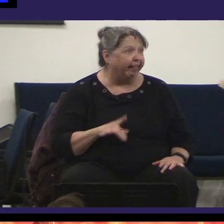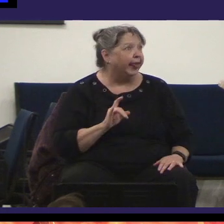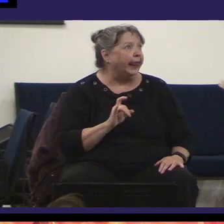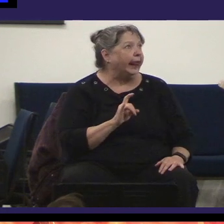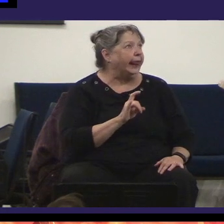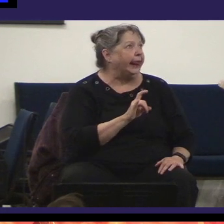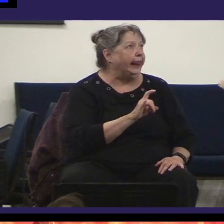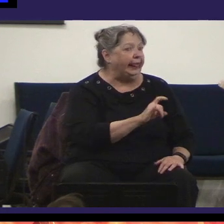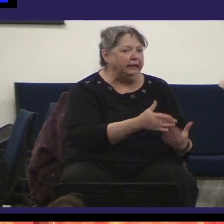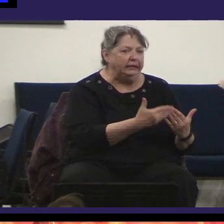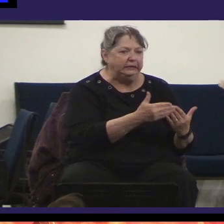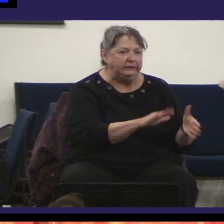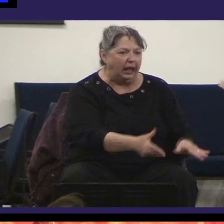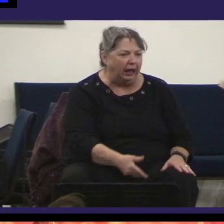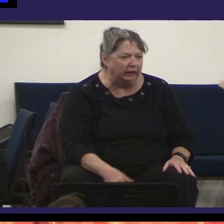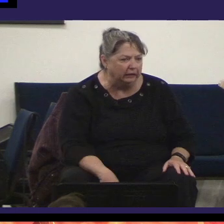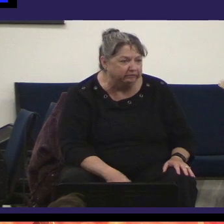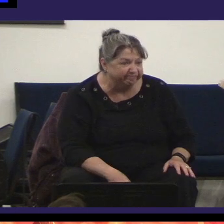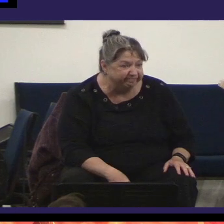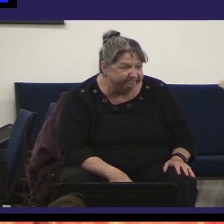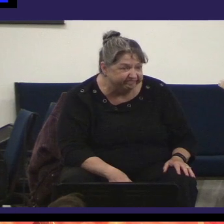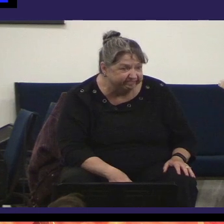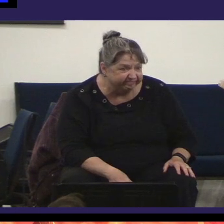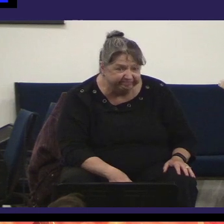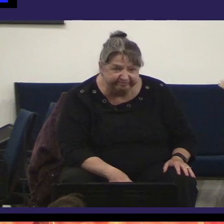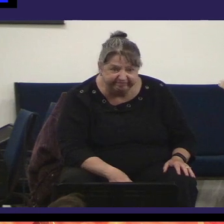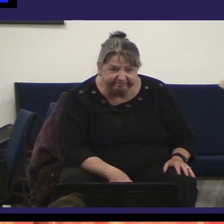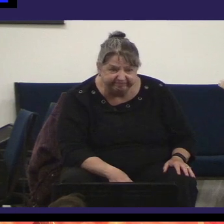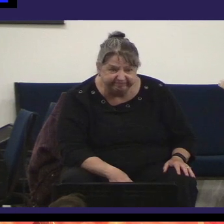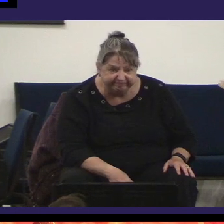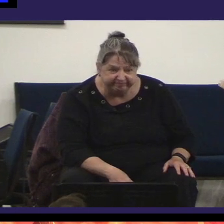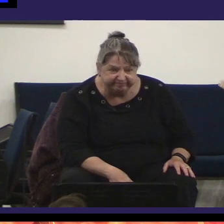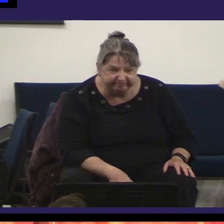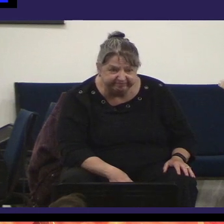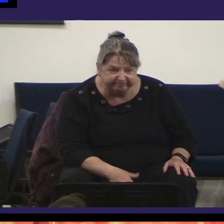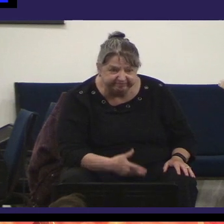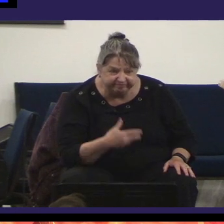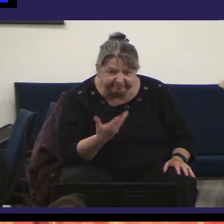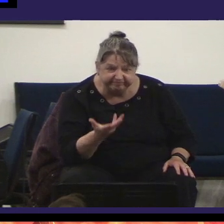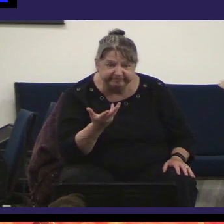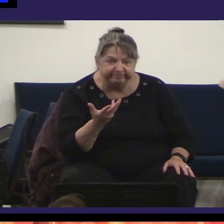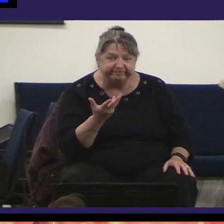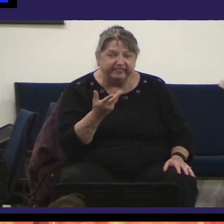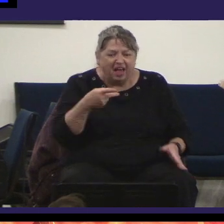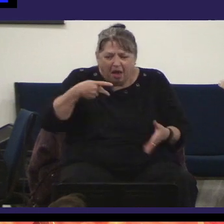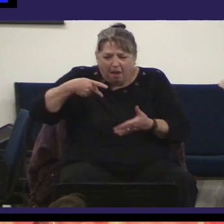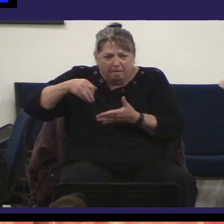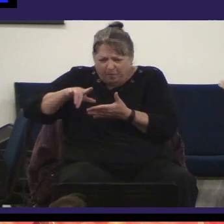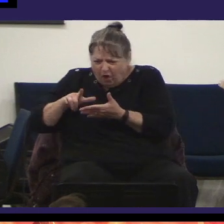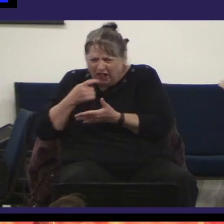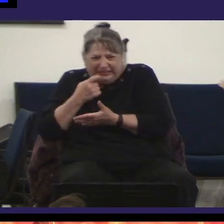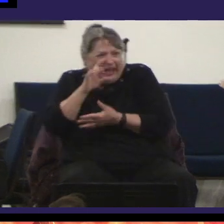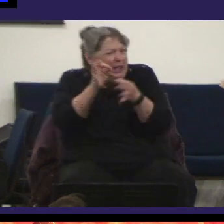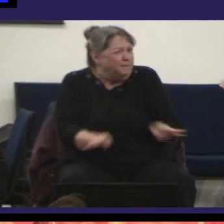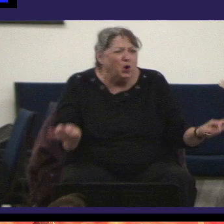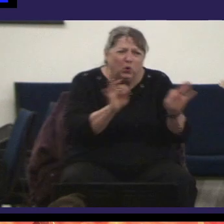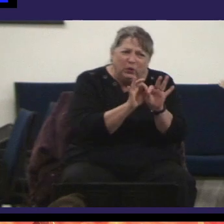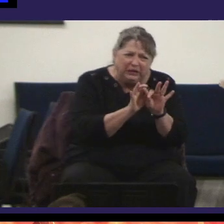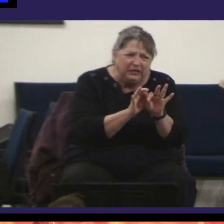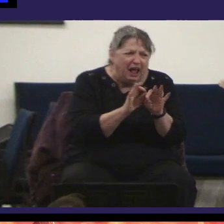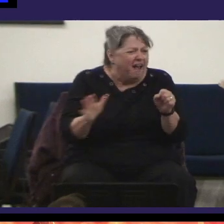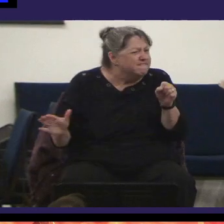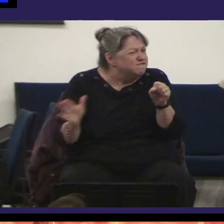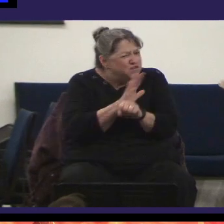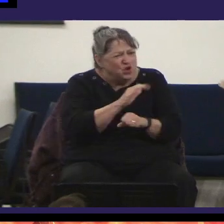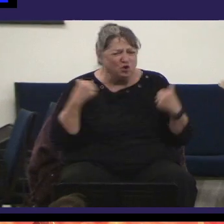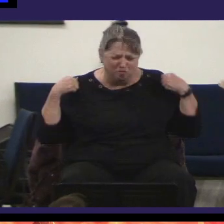will not come back alive. And then Paul tells us why, right? He tells us why we need to